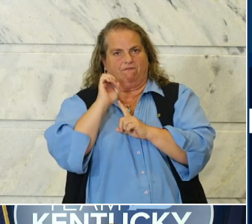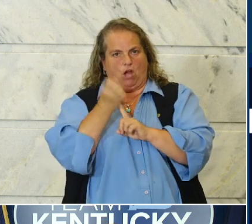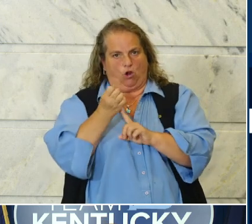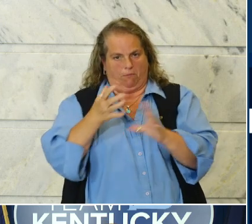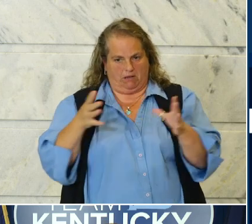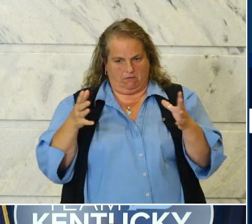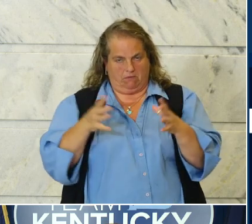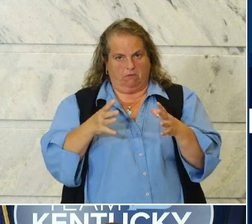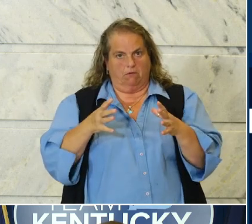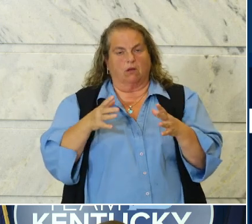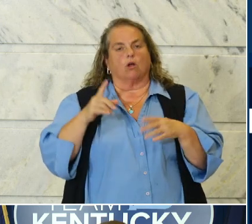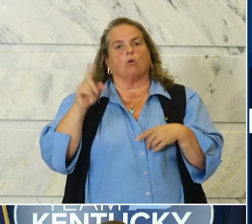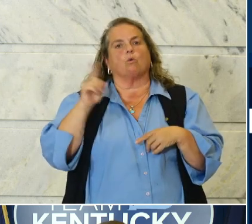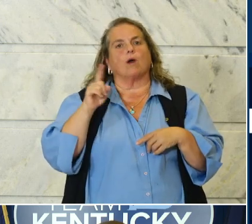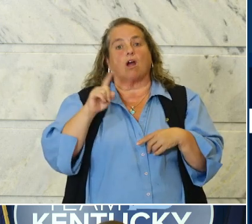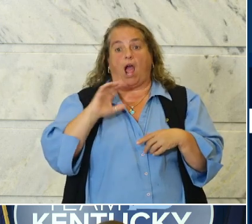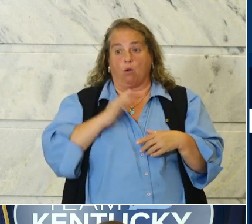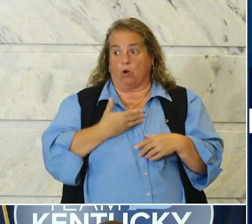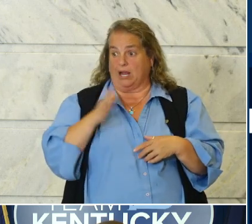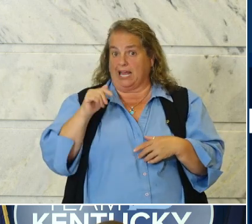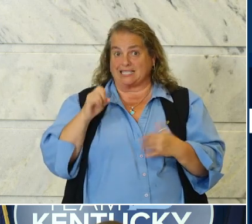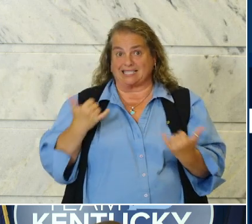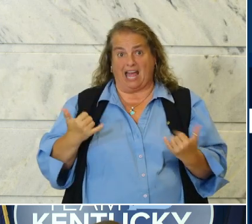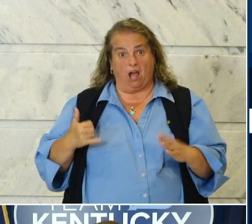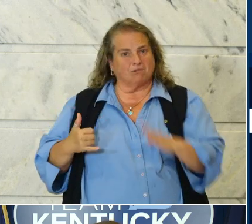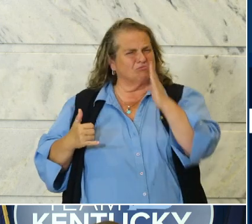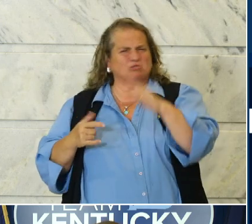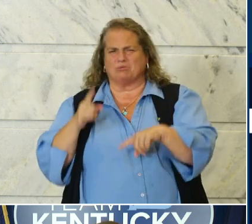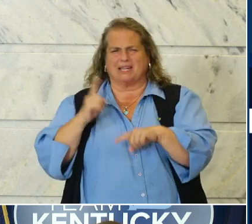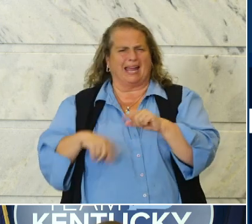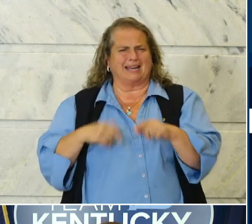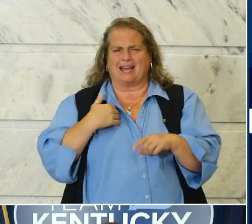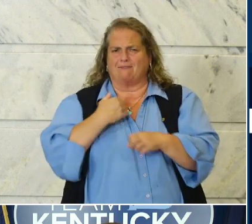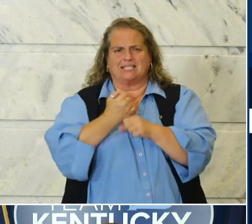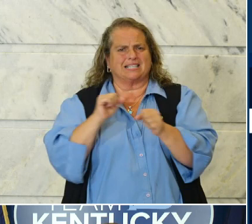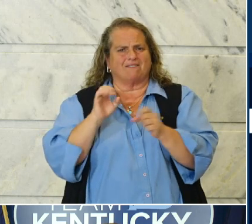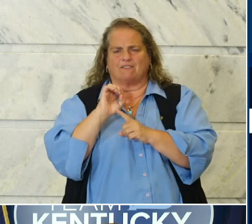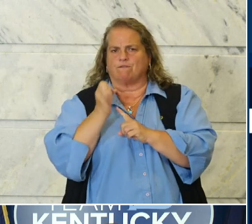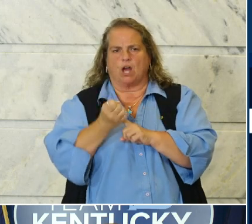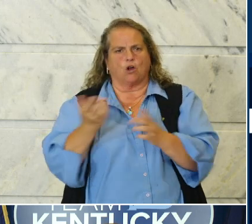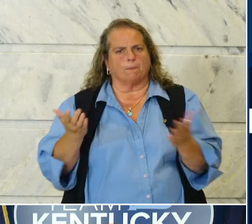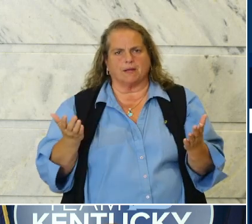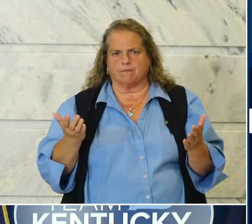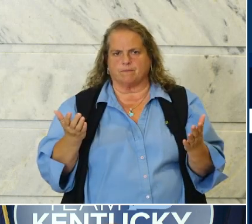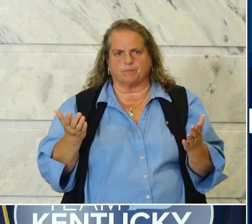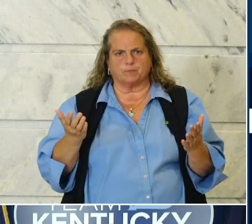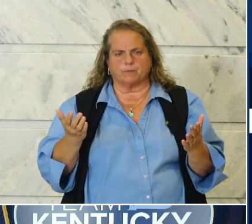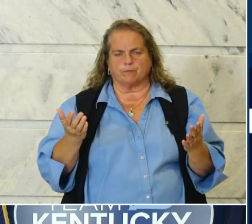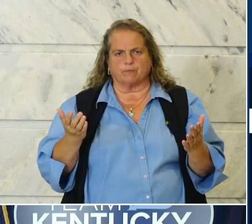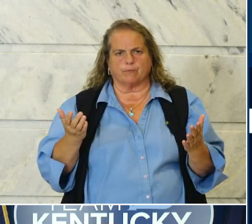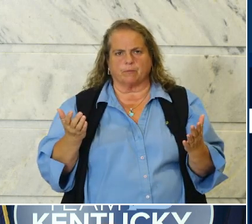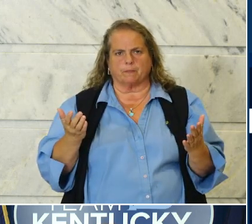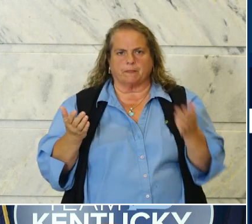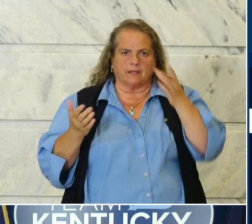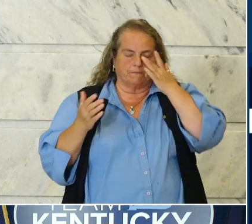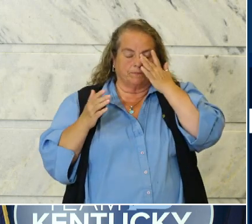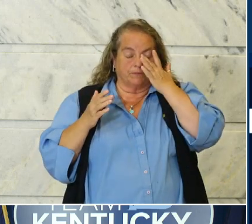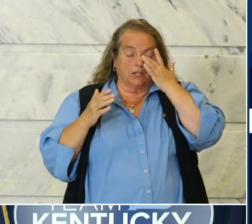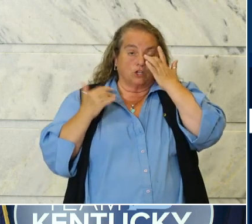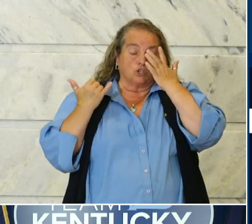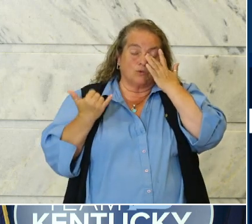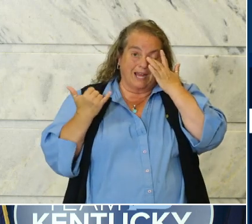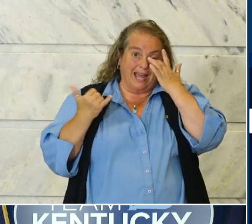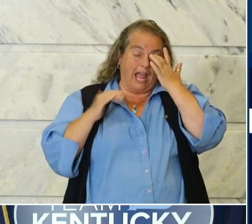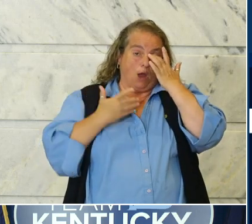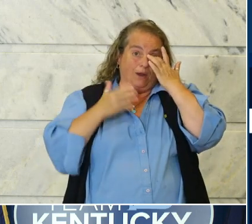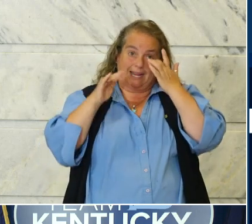overall are escalating and our positivity rate is up again today, even though our cases are not in the 600s.